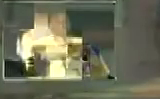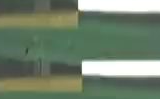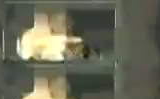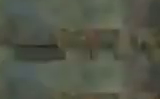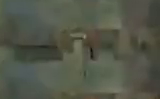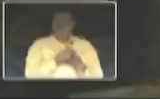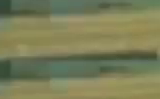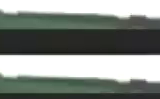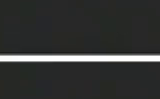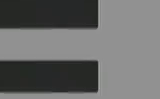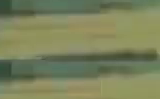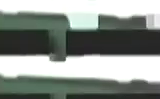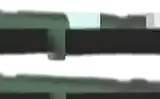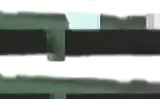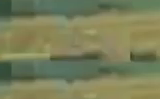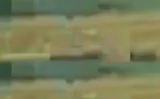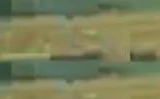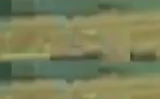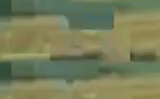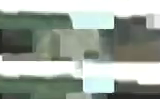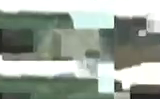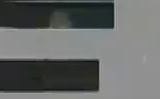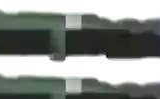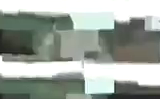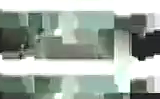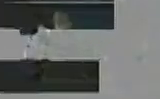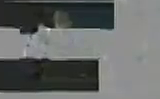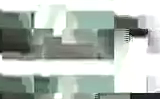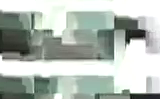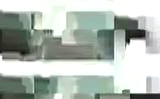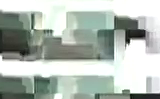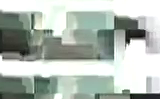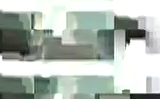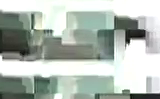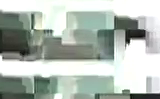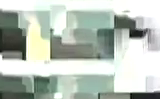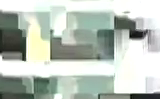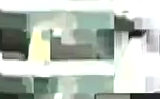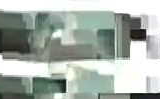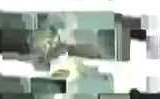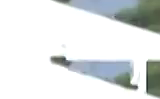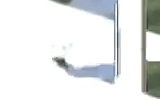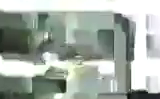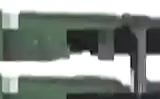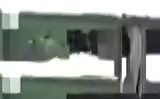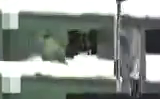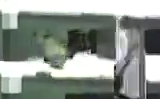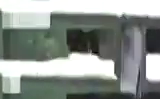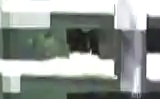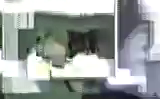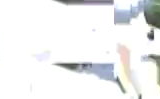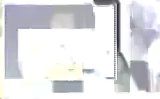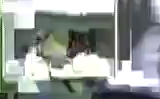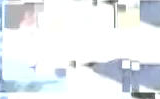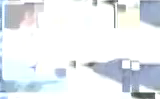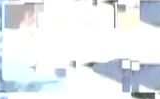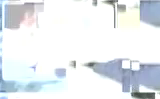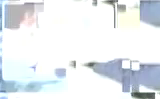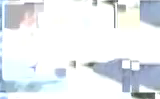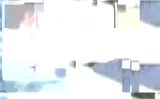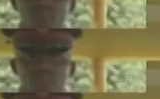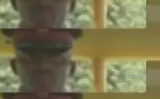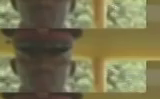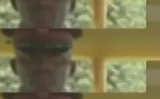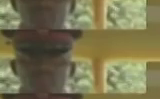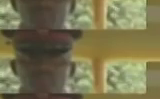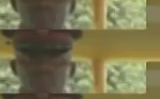Is chairman of the Stewart Group and has given over 40 automobile toward and industry in Jamaica.